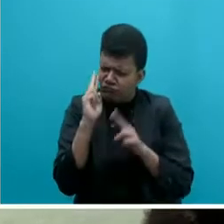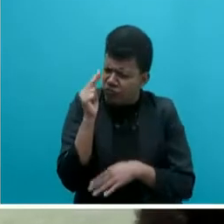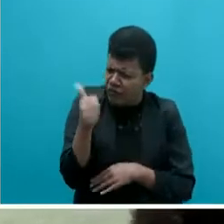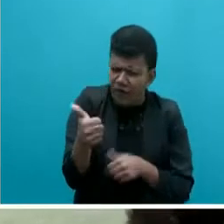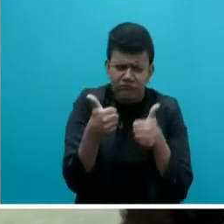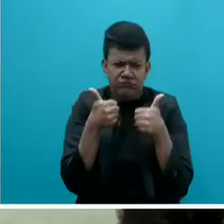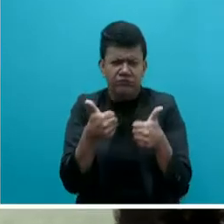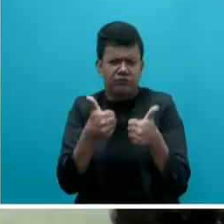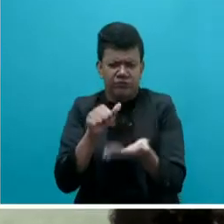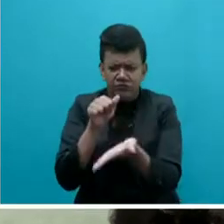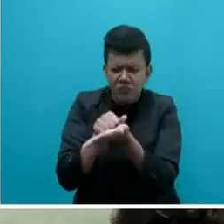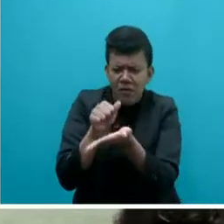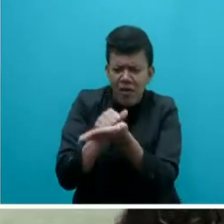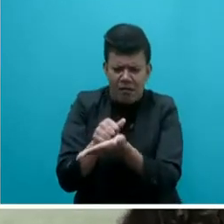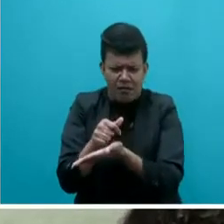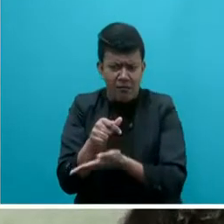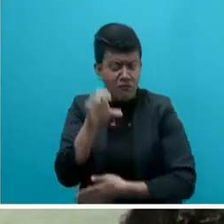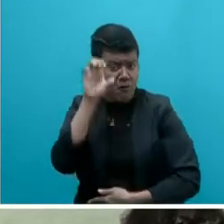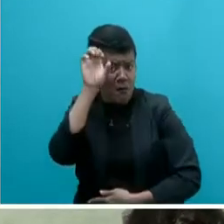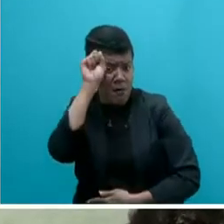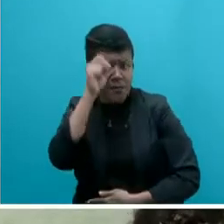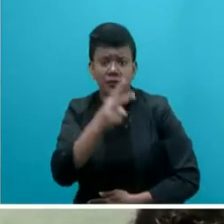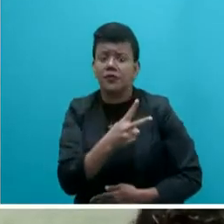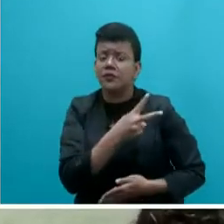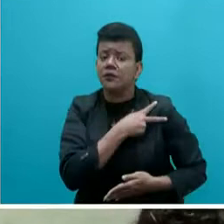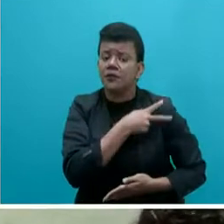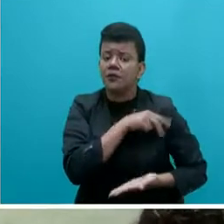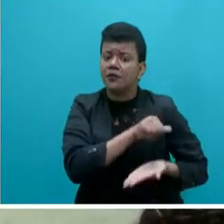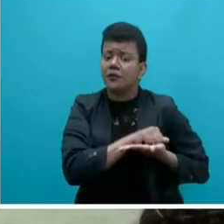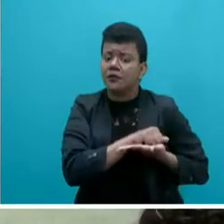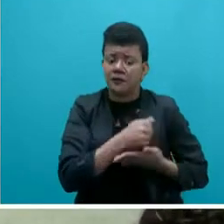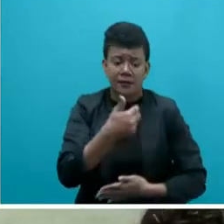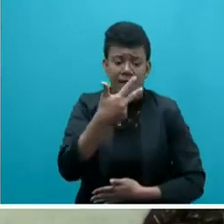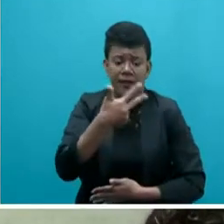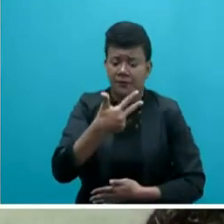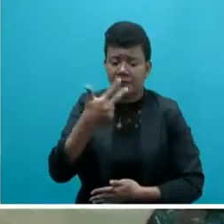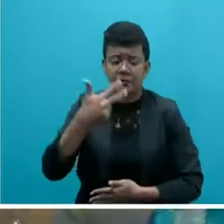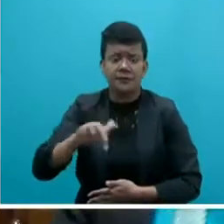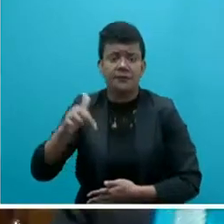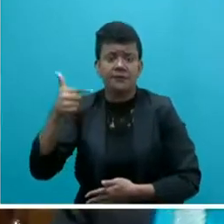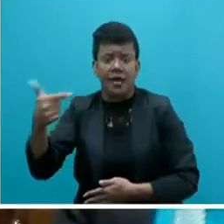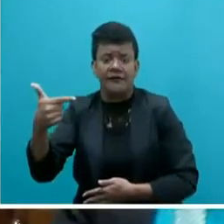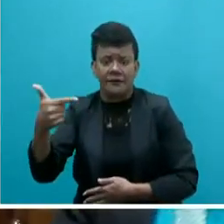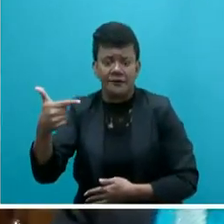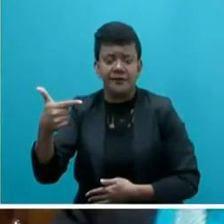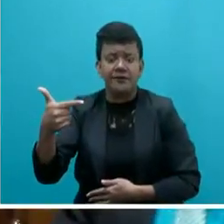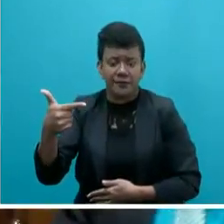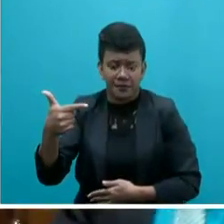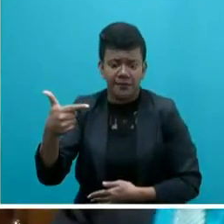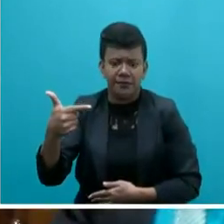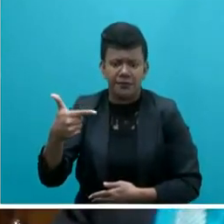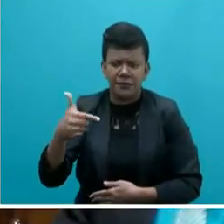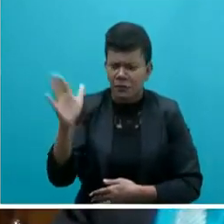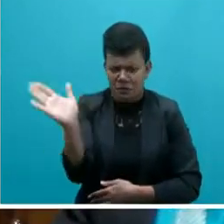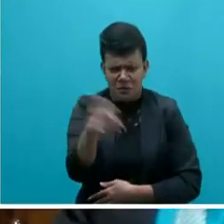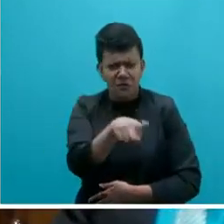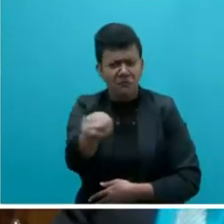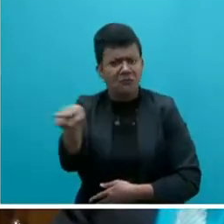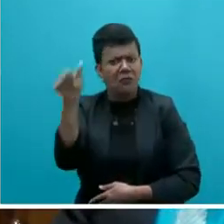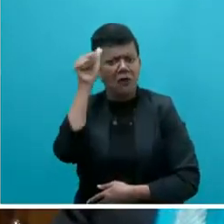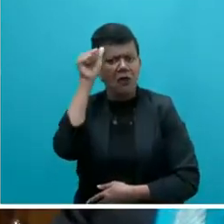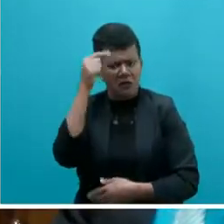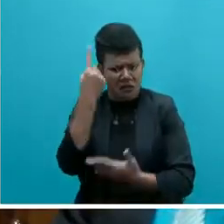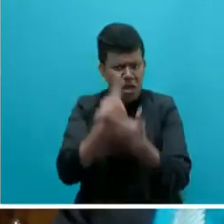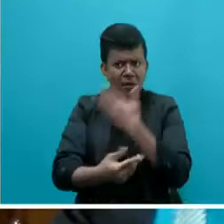security situation in 1987 under the leadership of your leader. We all know about the situation then and the